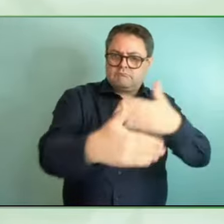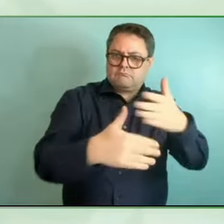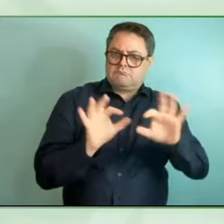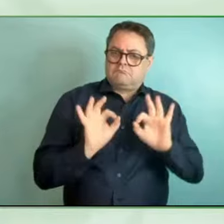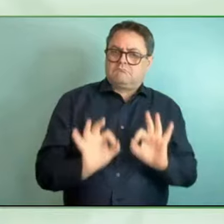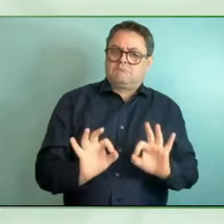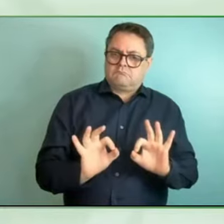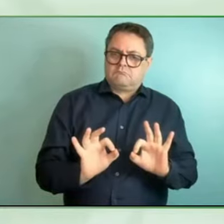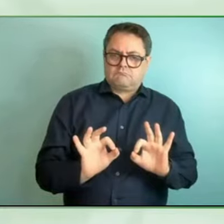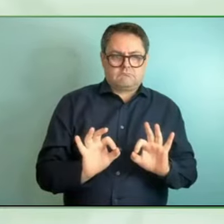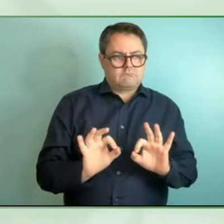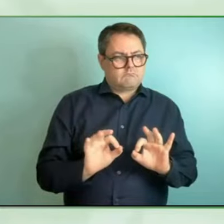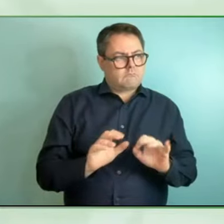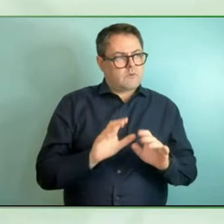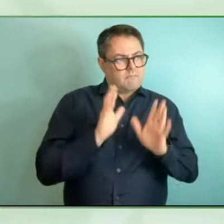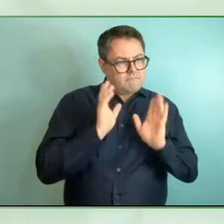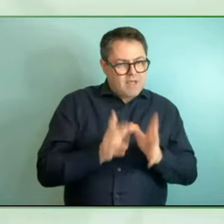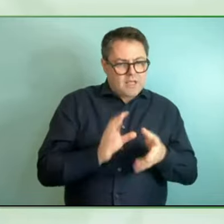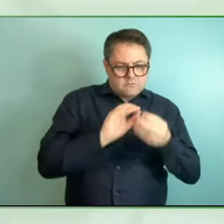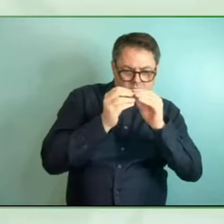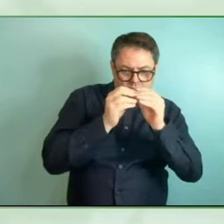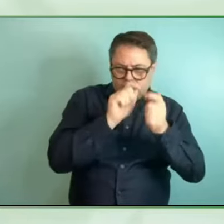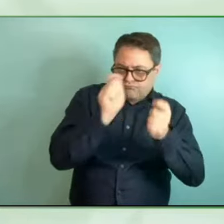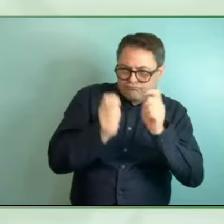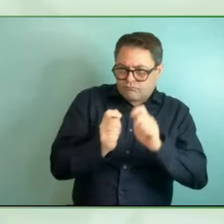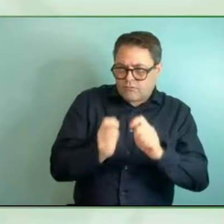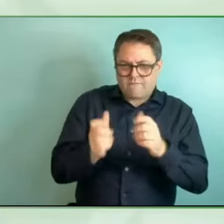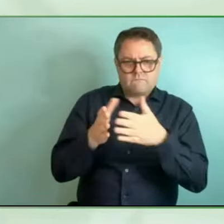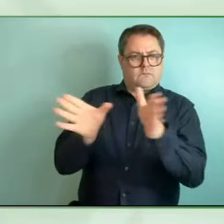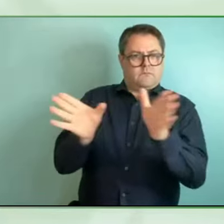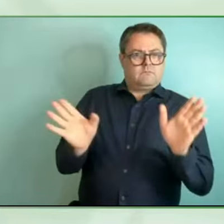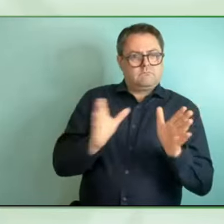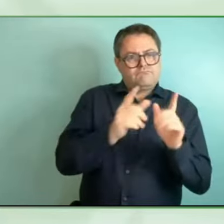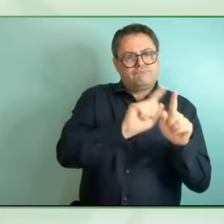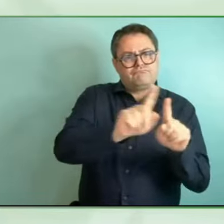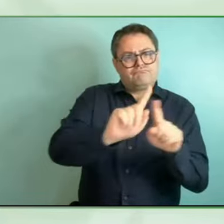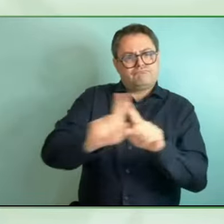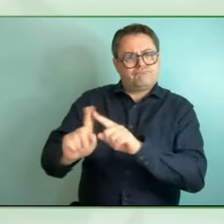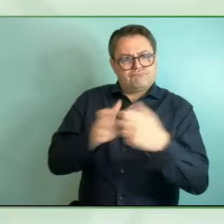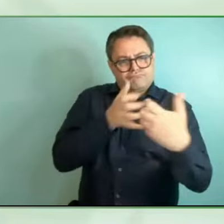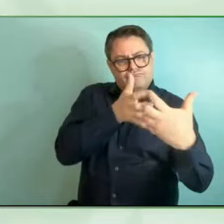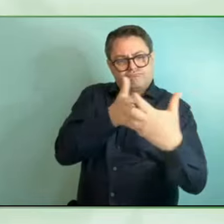universal design accessibility is a right and it has to be implemented now.